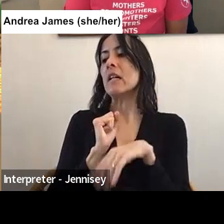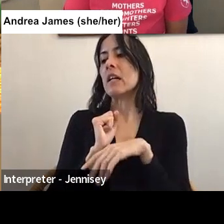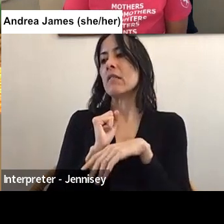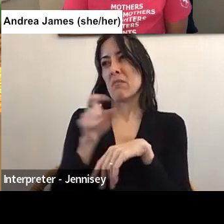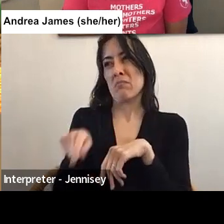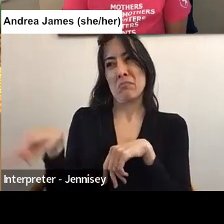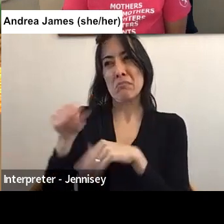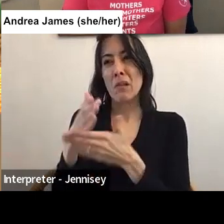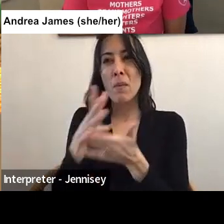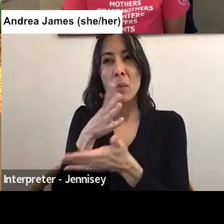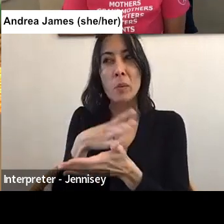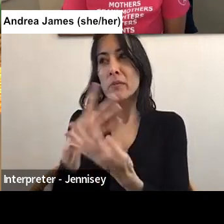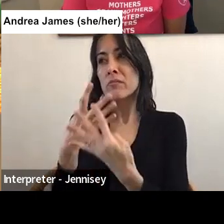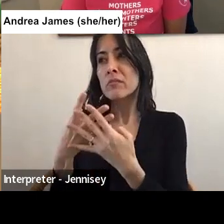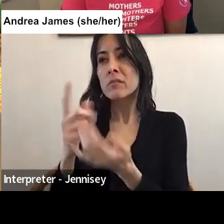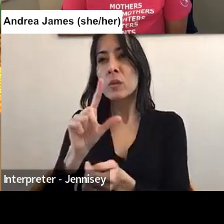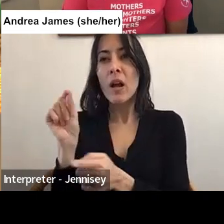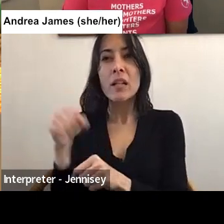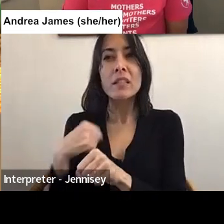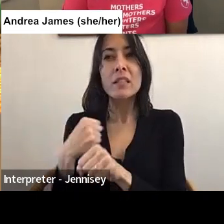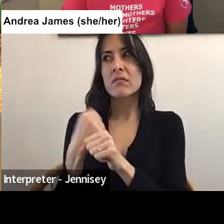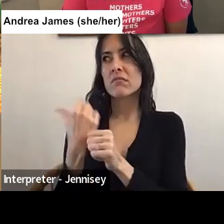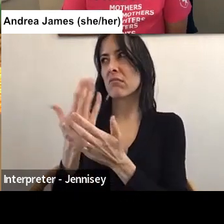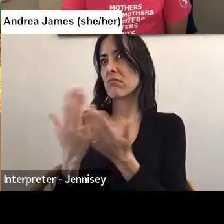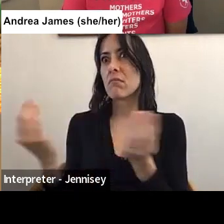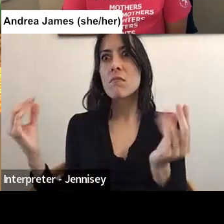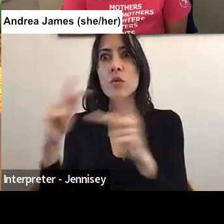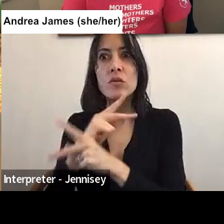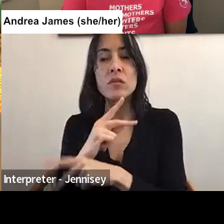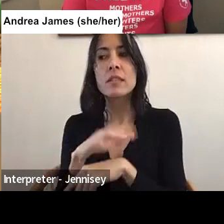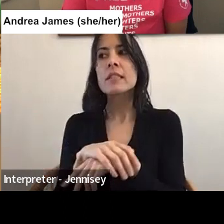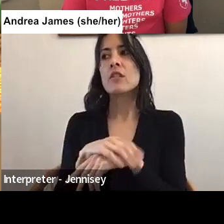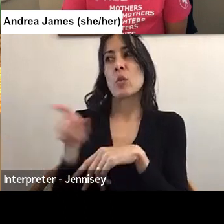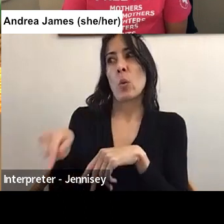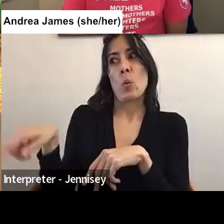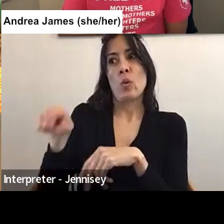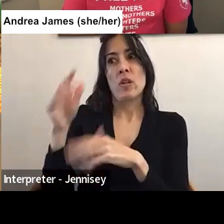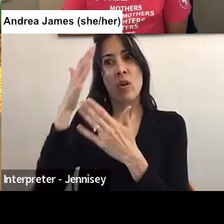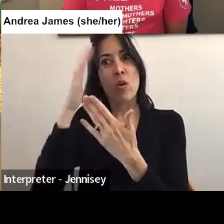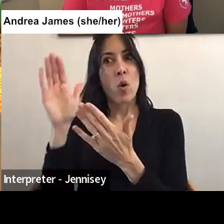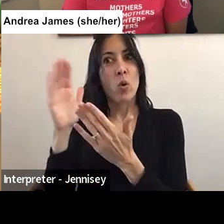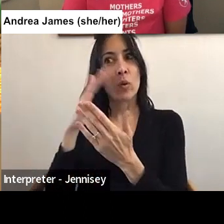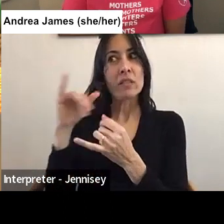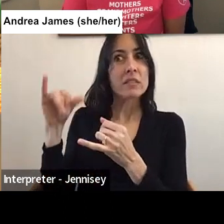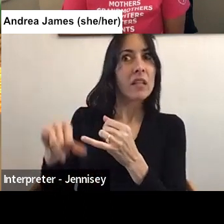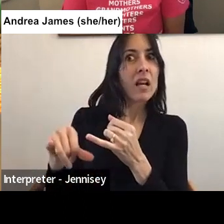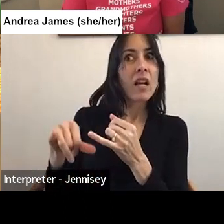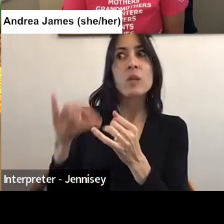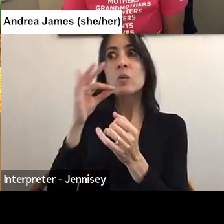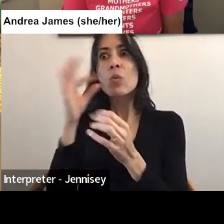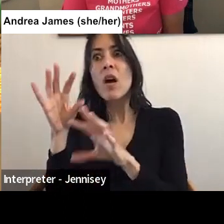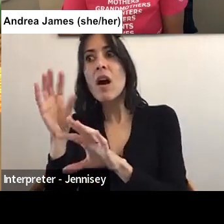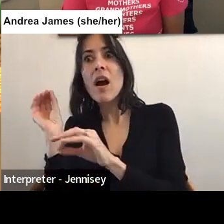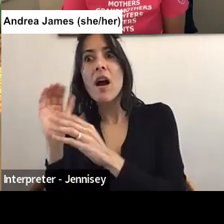prison for 20 years or more. And they weren't sure when they were going to come out. We did fight. We got each of our leadership